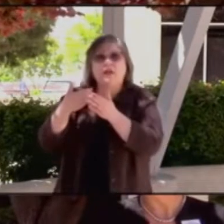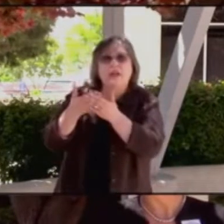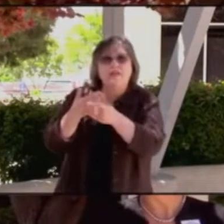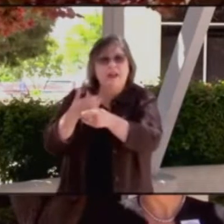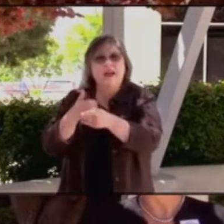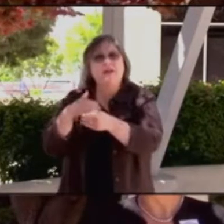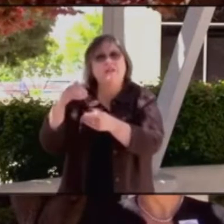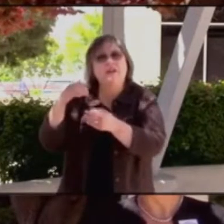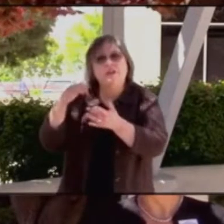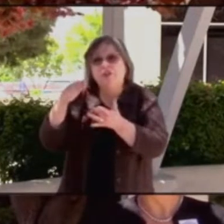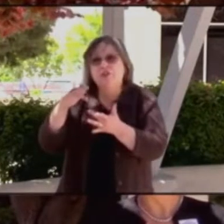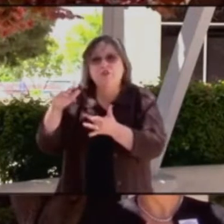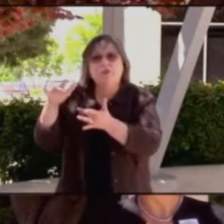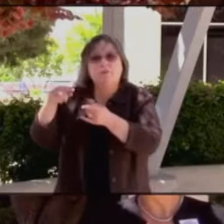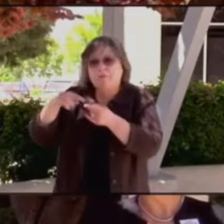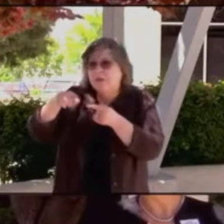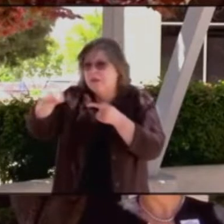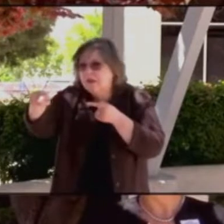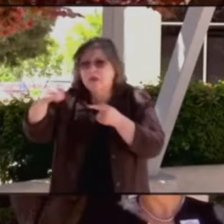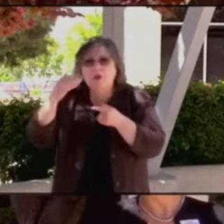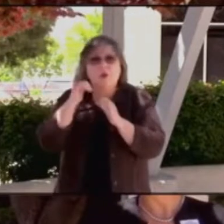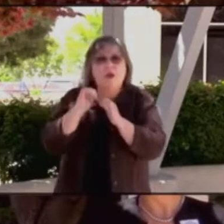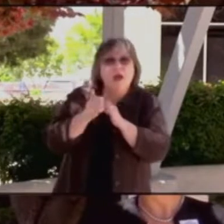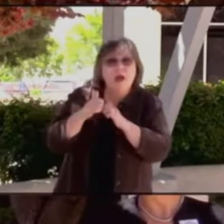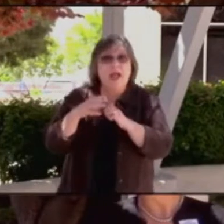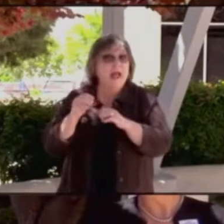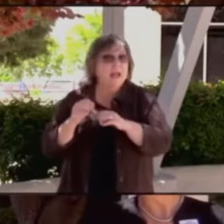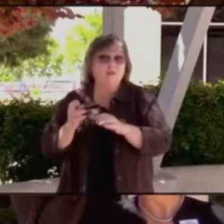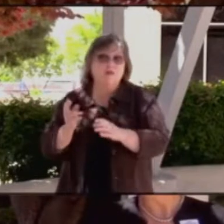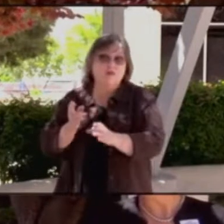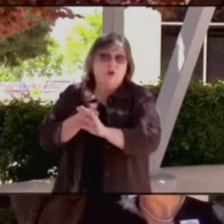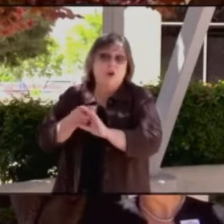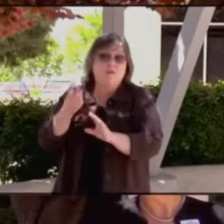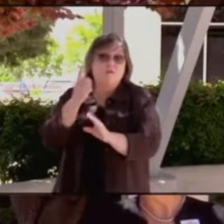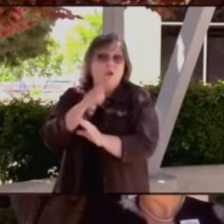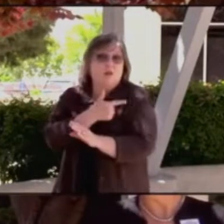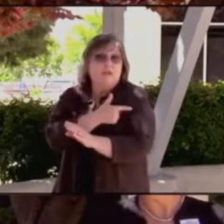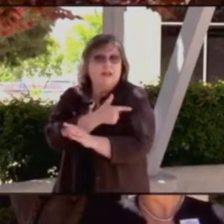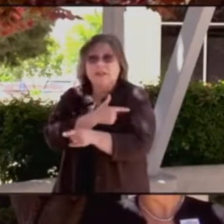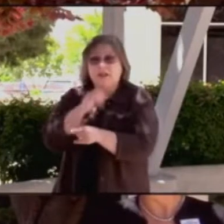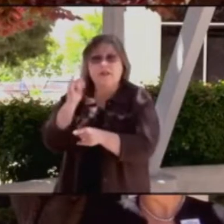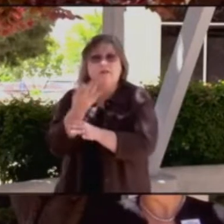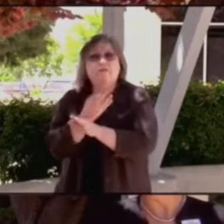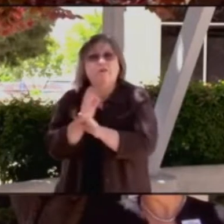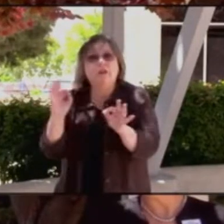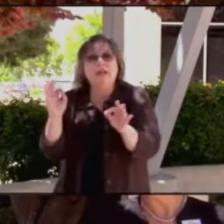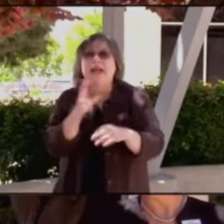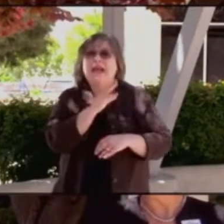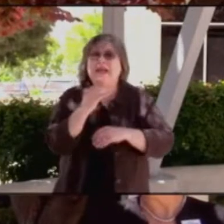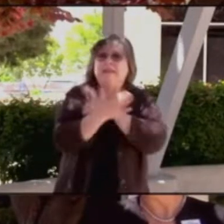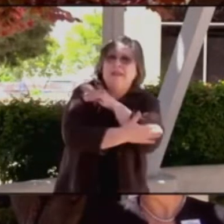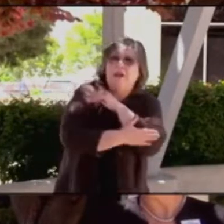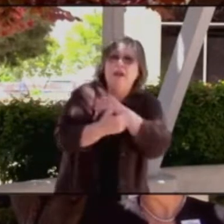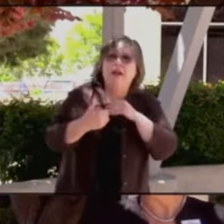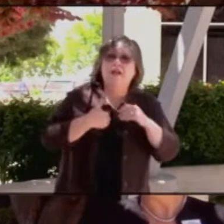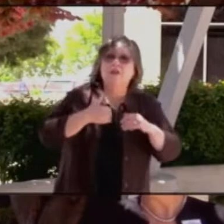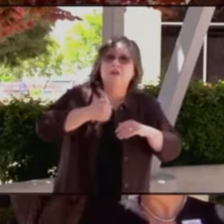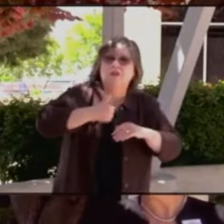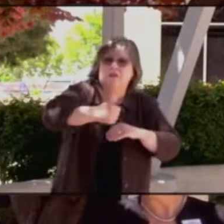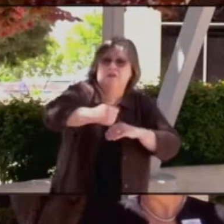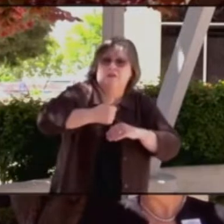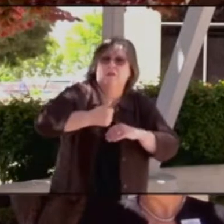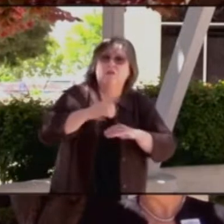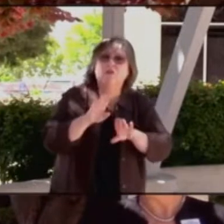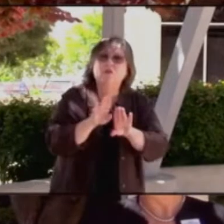sites are free. The county and VTA have launched a free door-to-door service to transport patients to their